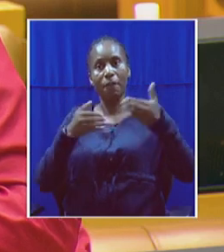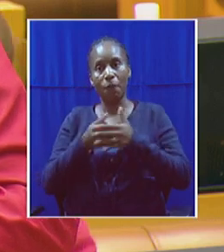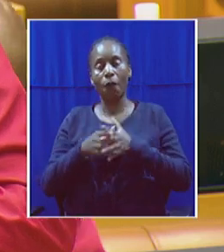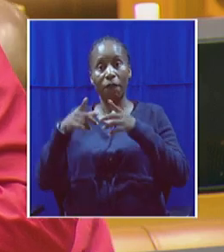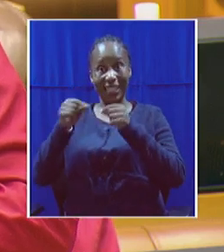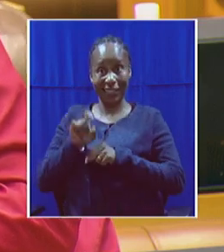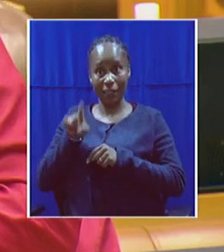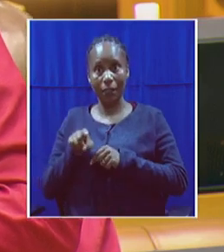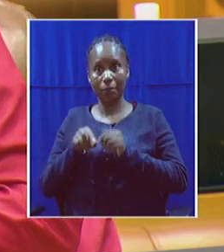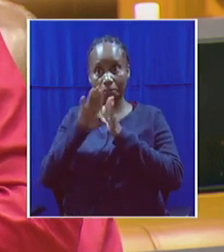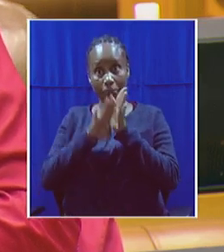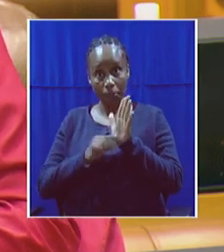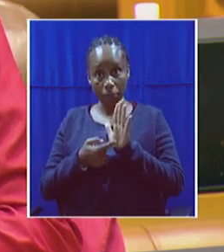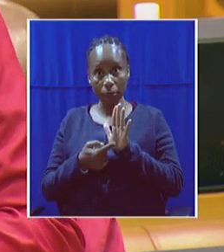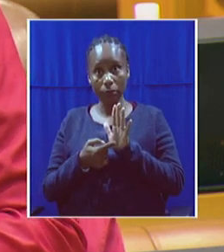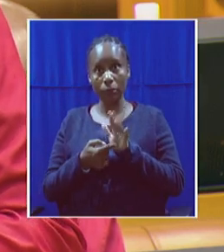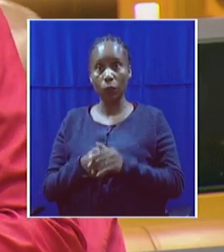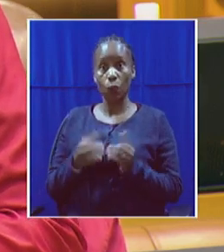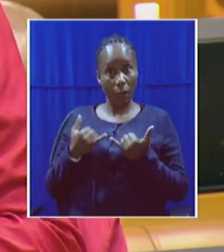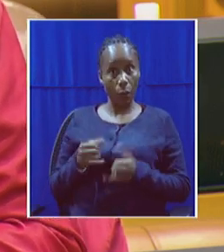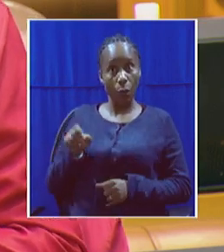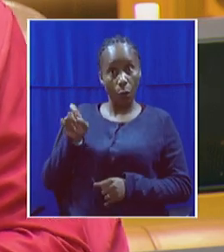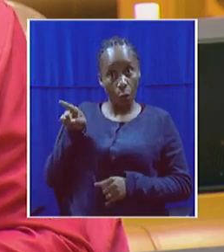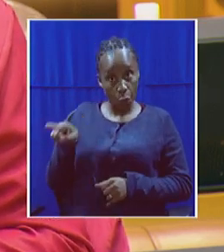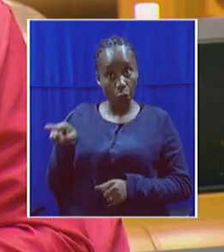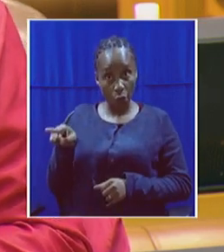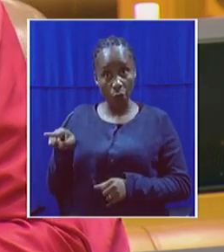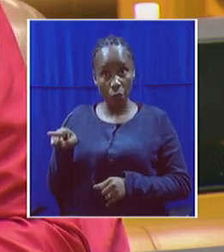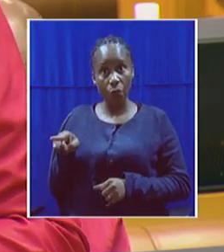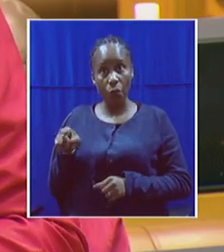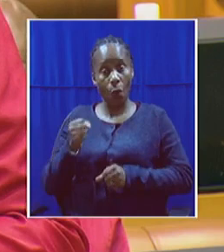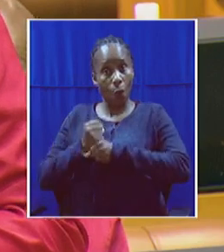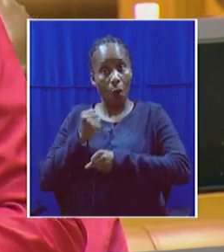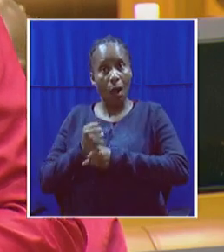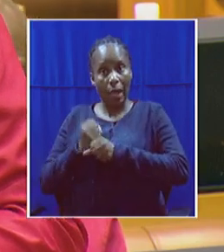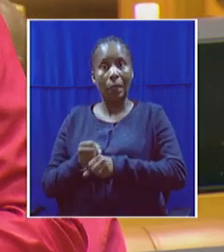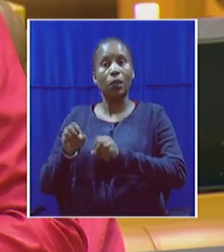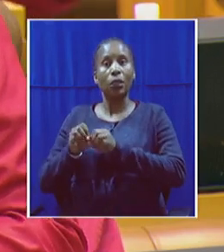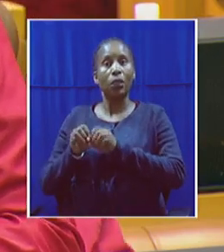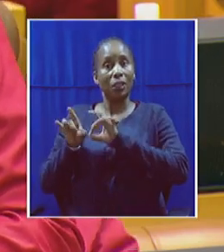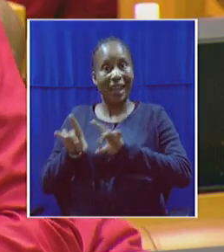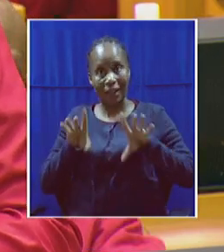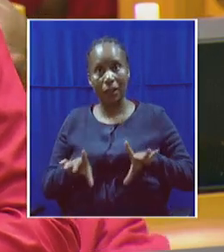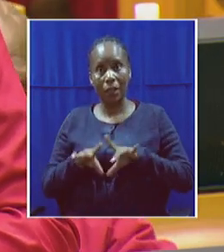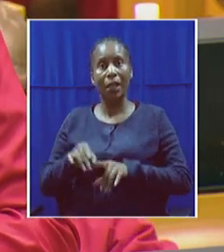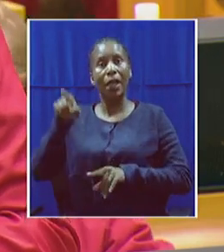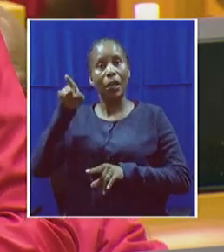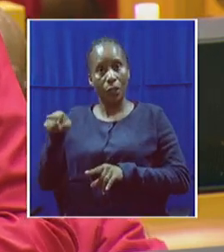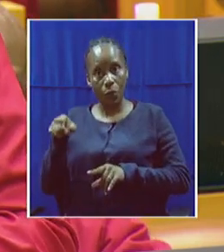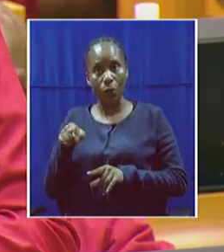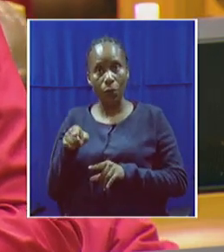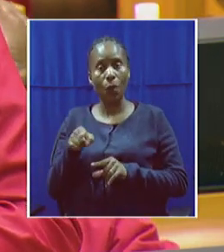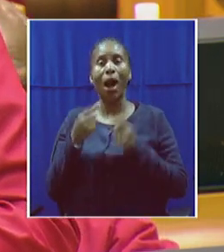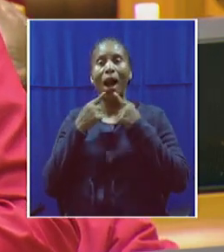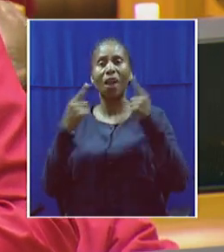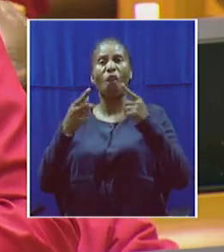uh and and you when you were in Australia are the one who withdrew we actually announced